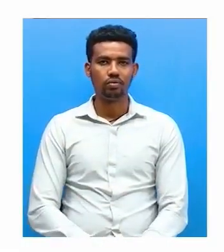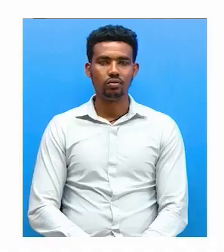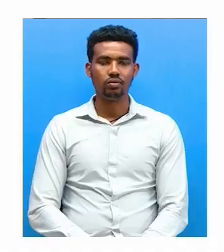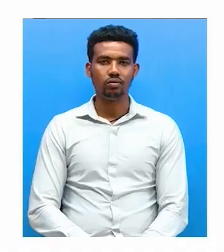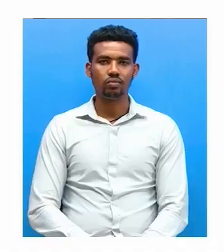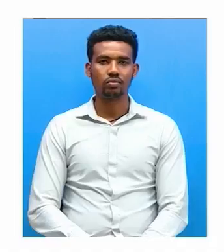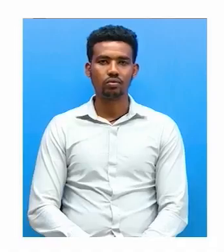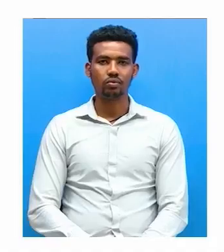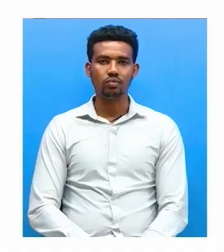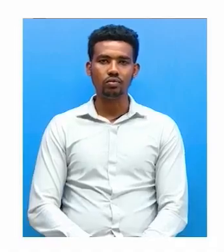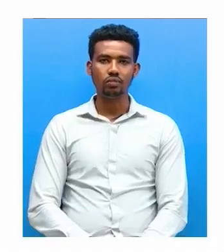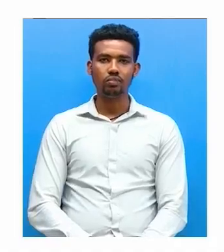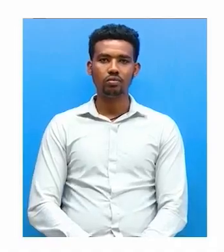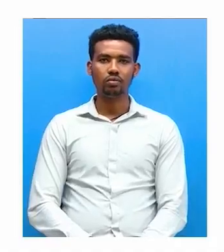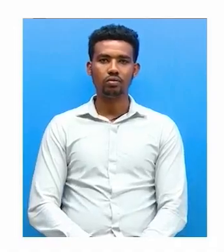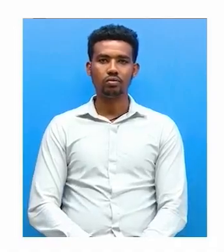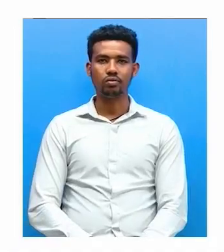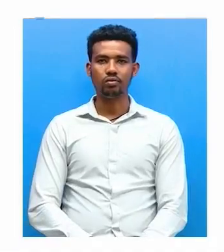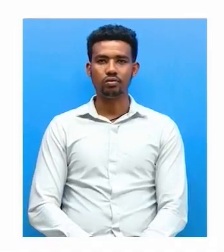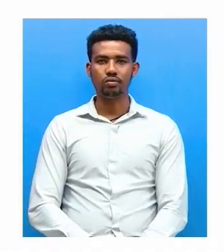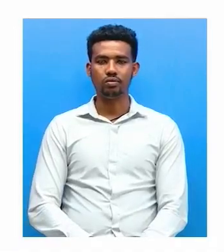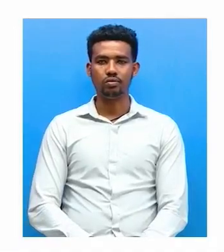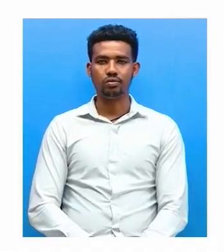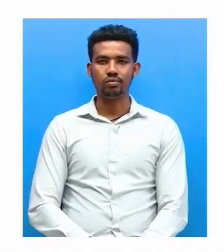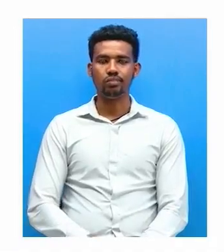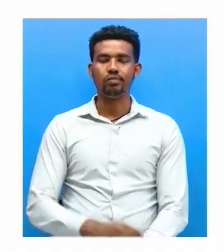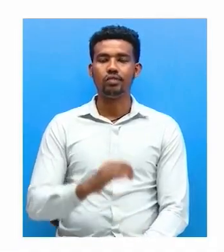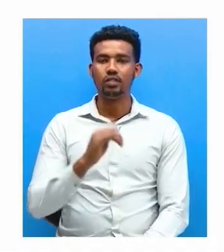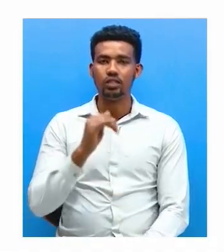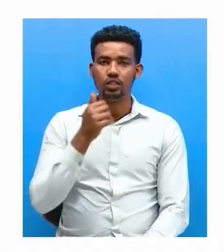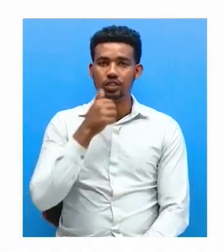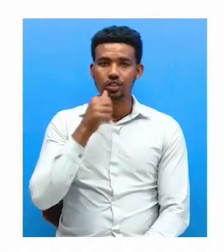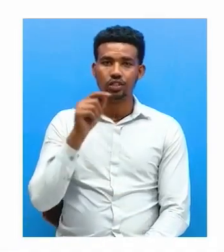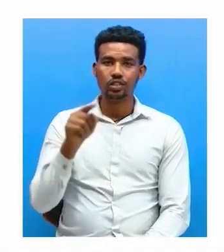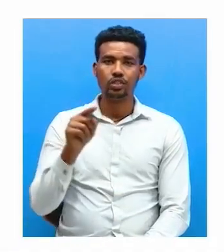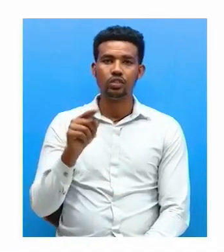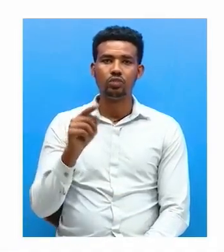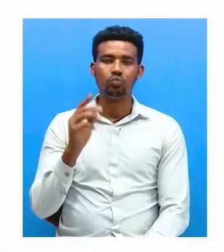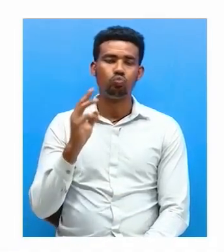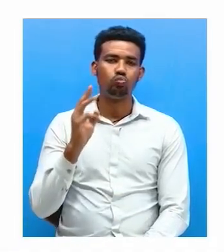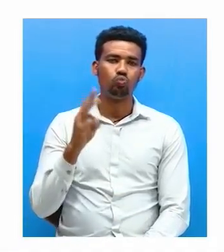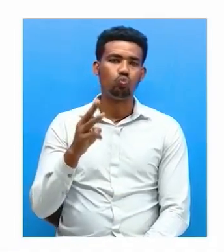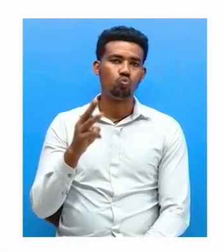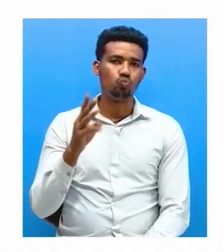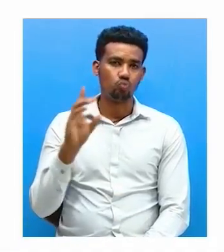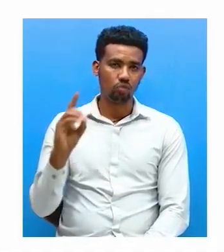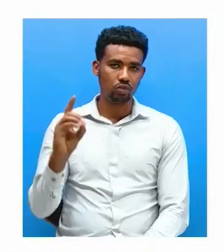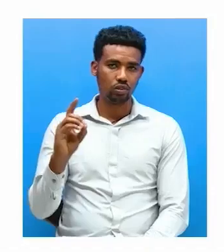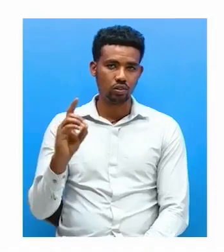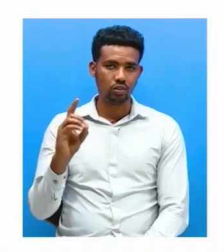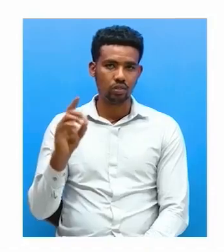Could not. Here is would